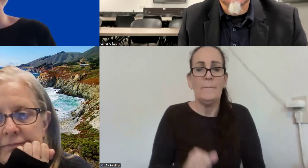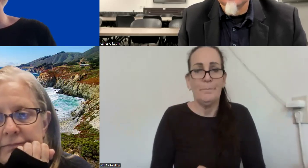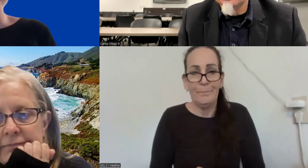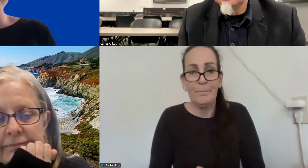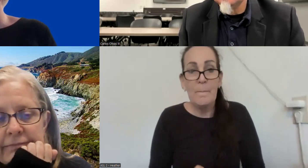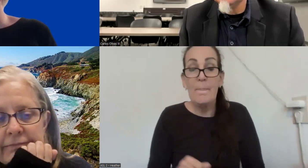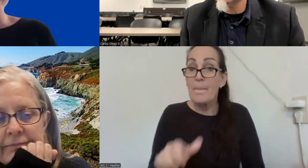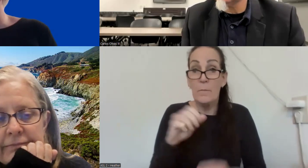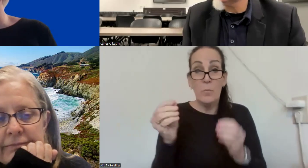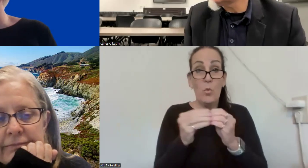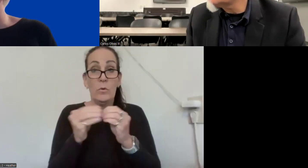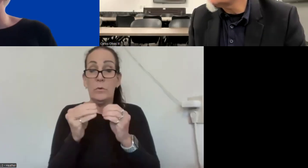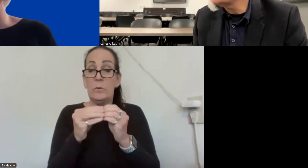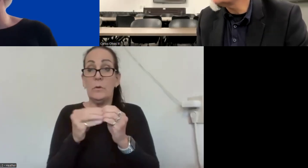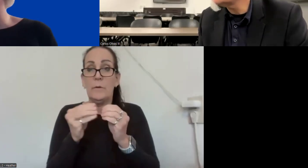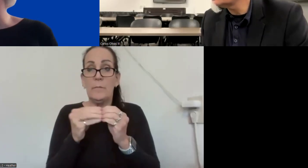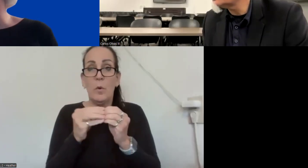Anybody else?